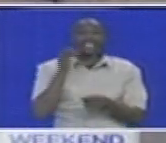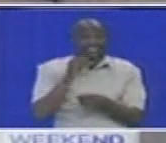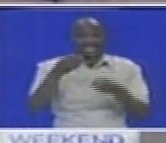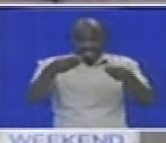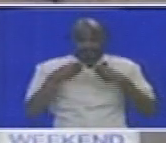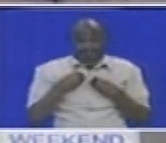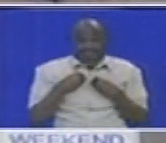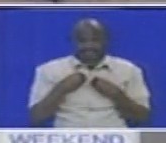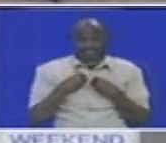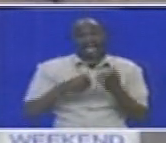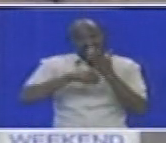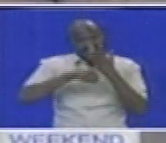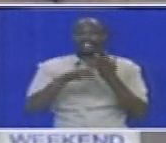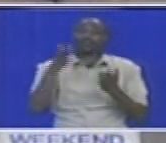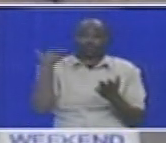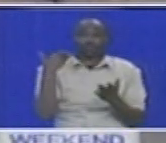nini vitambulisho.